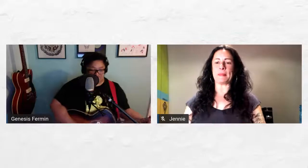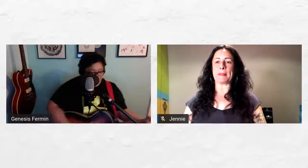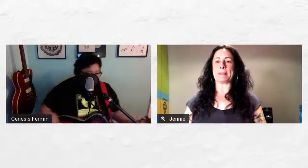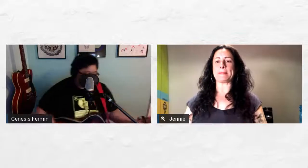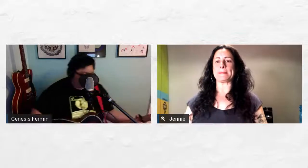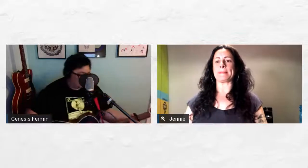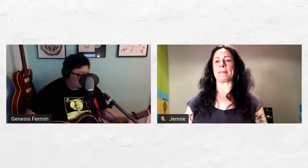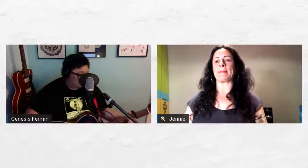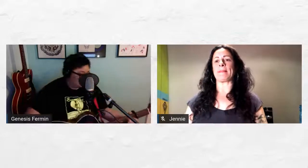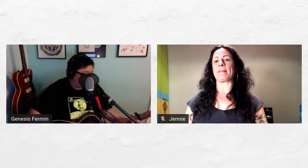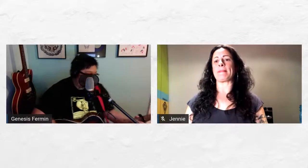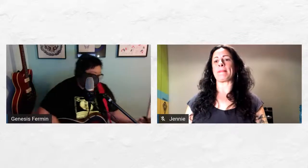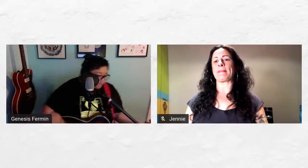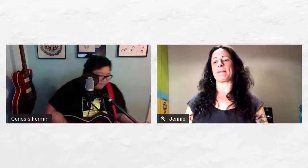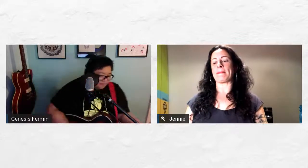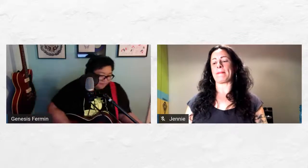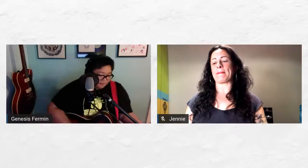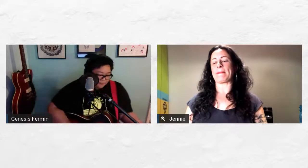All right.